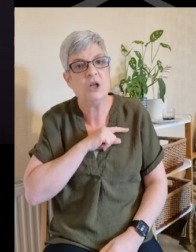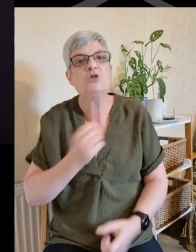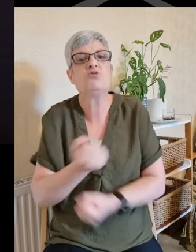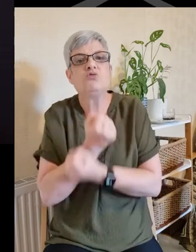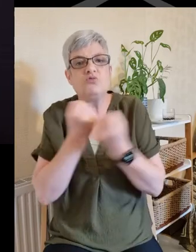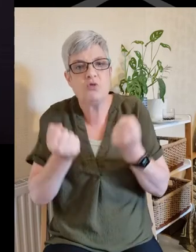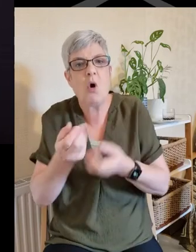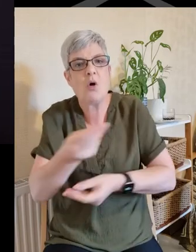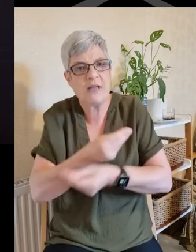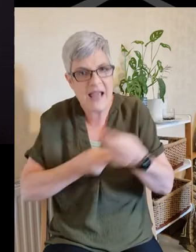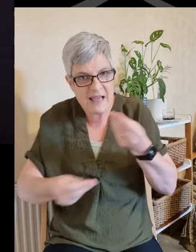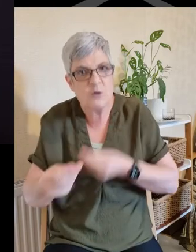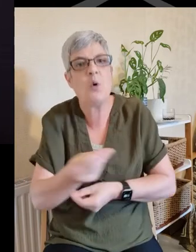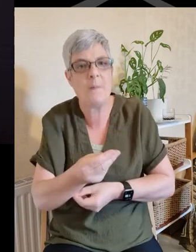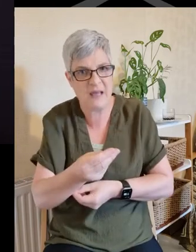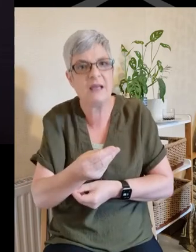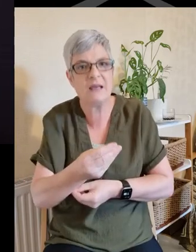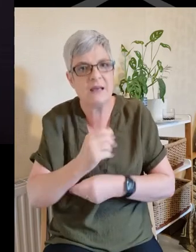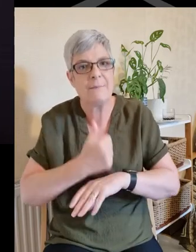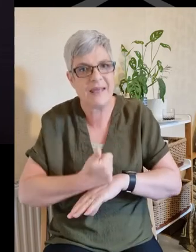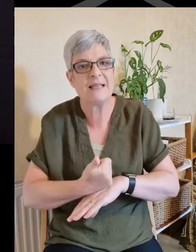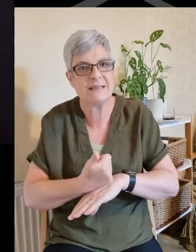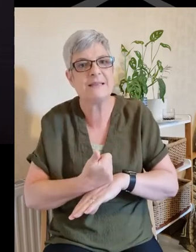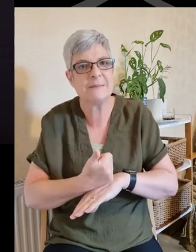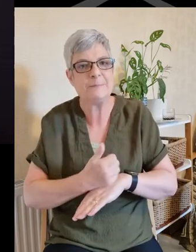economic base.